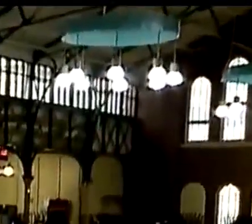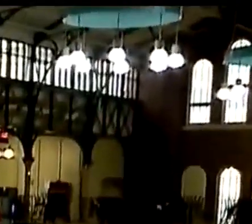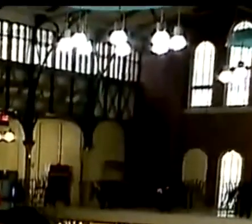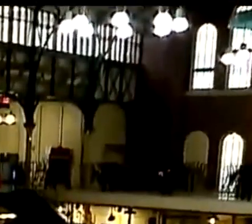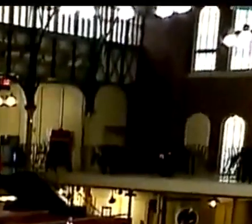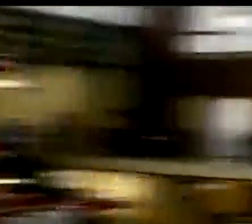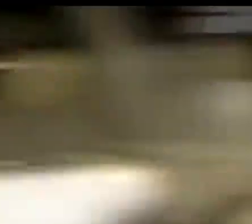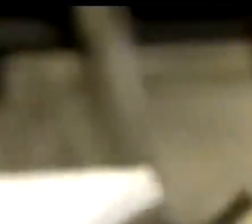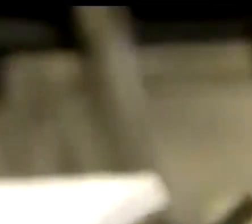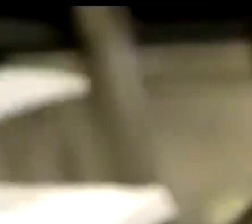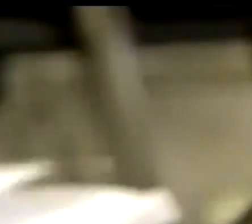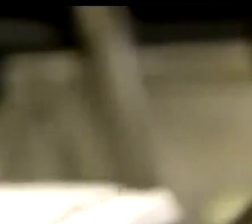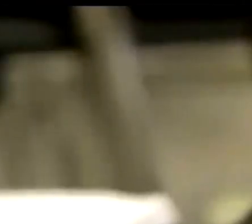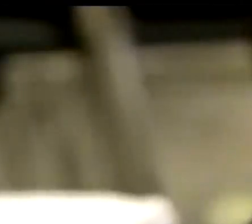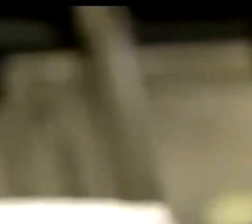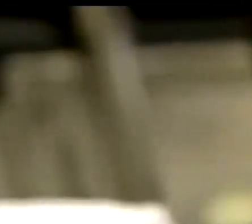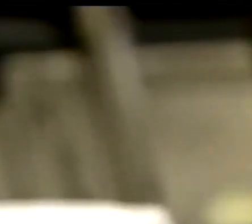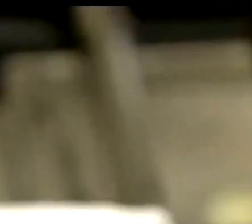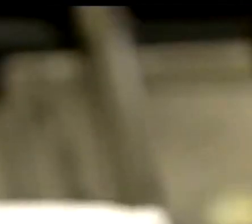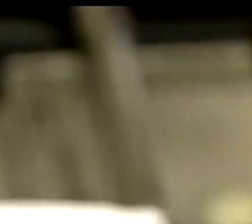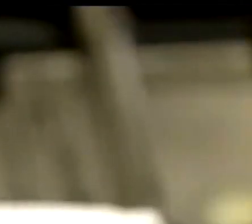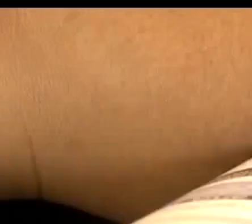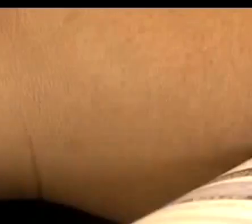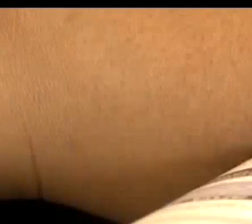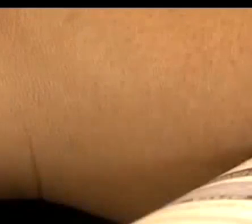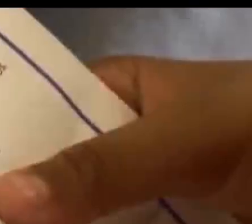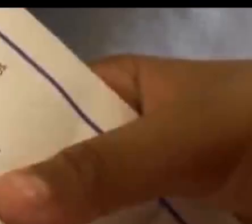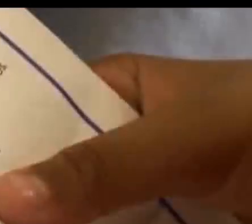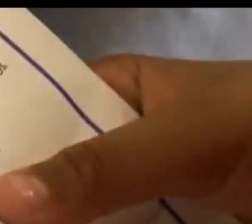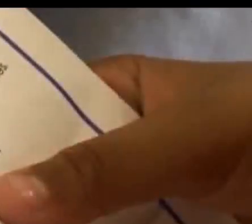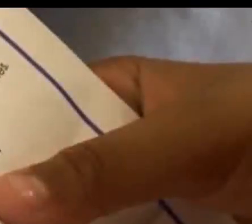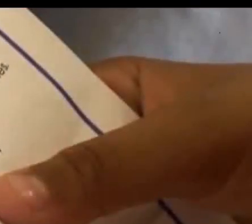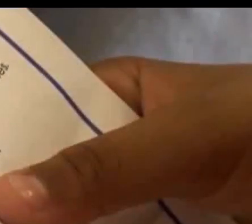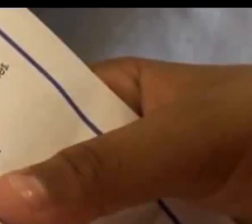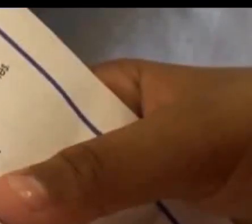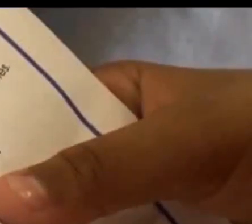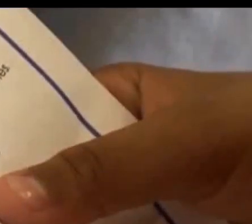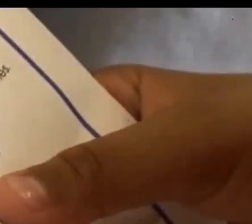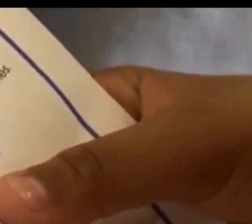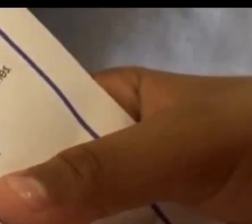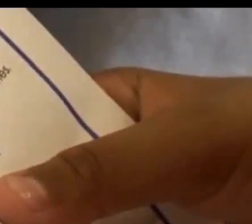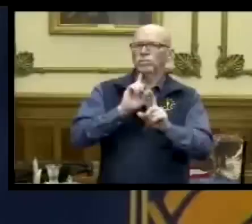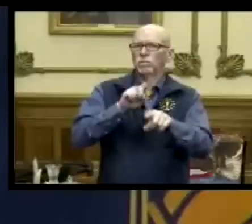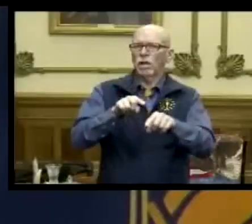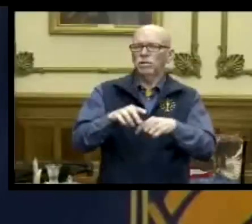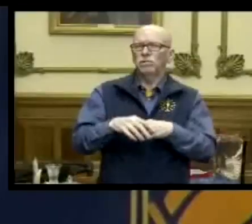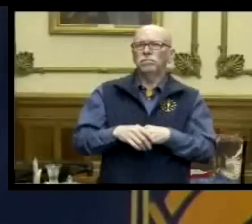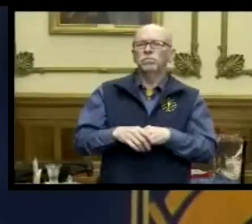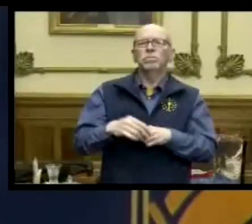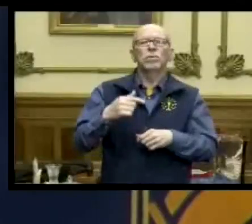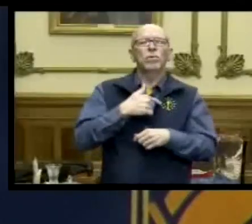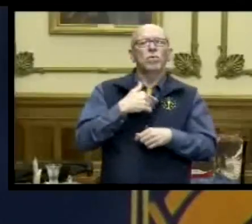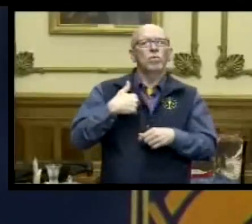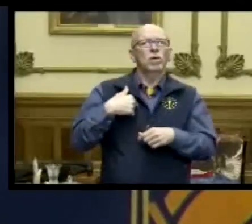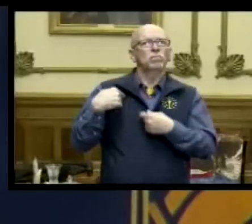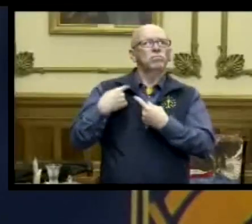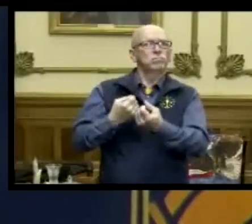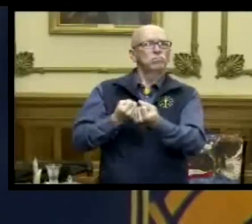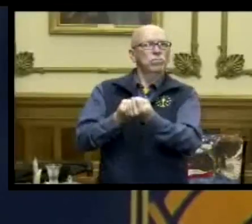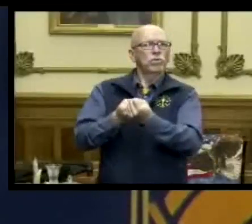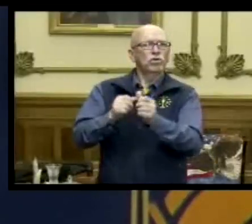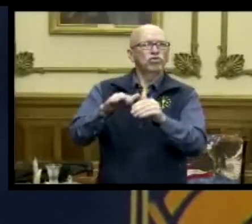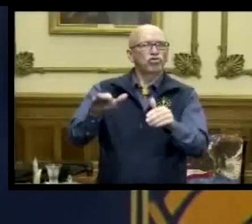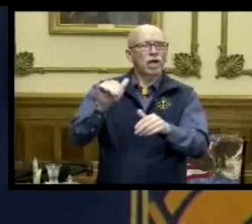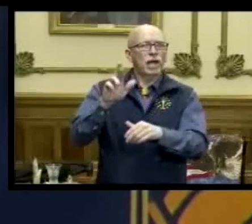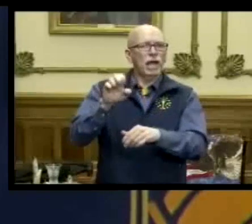people going back to work, childcare is a top concern. Schools have gone virtual for the rest of the year. We've been supporting child cares